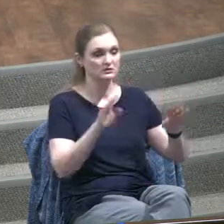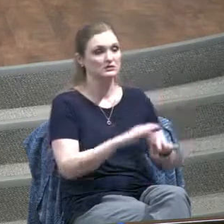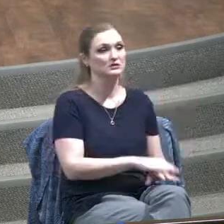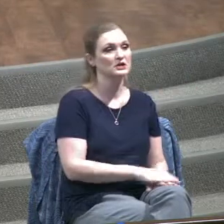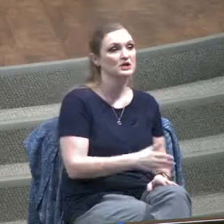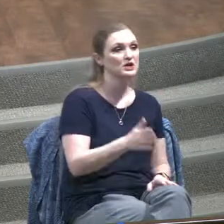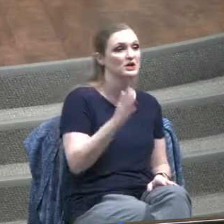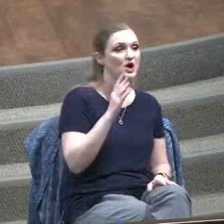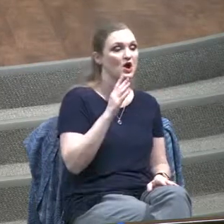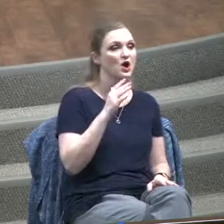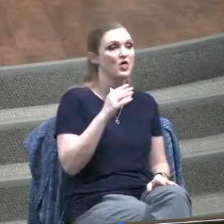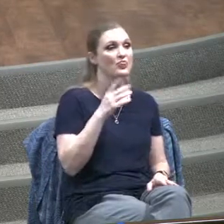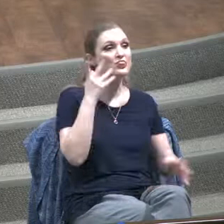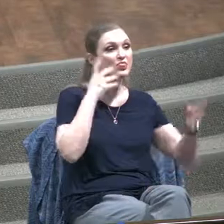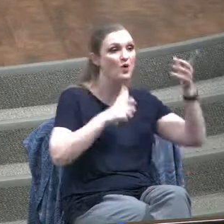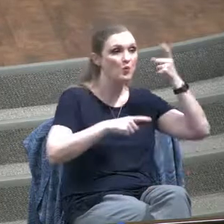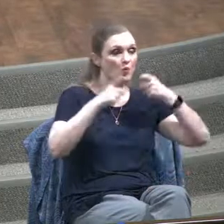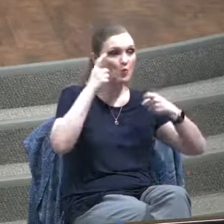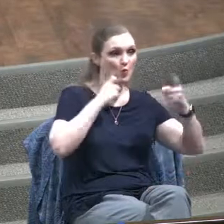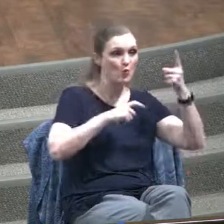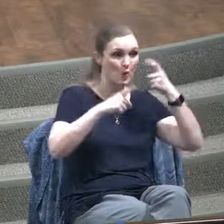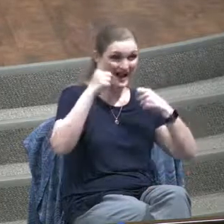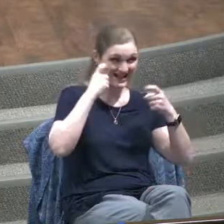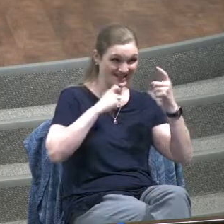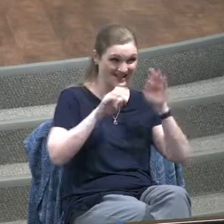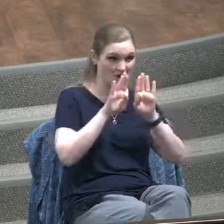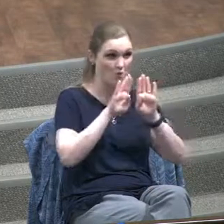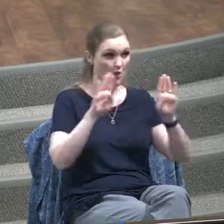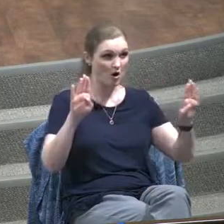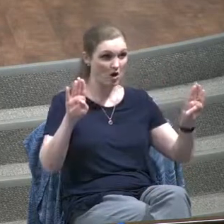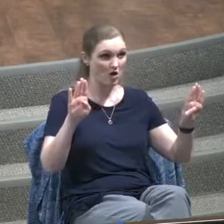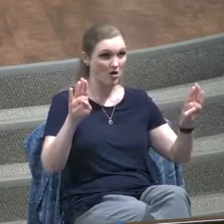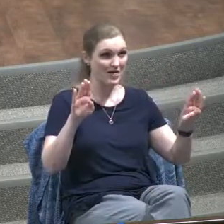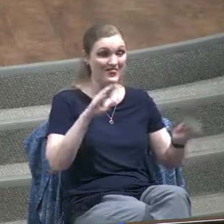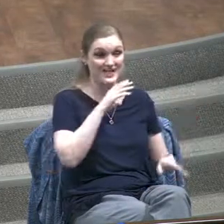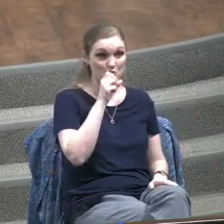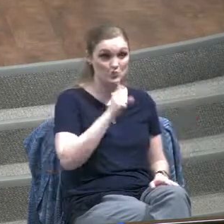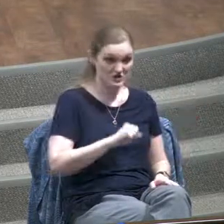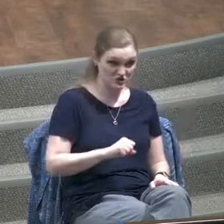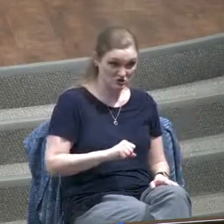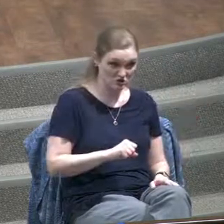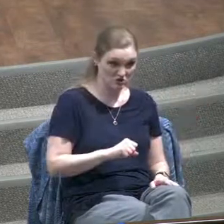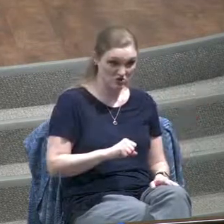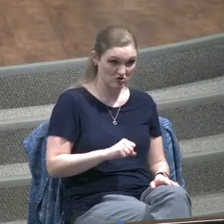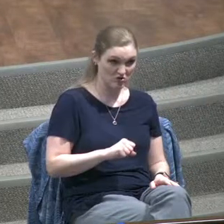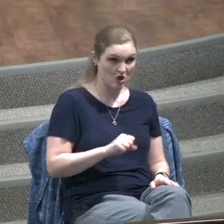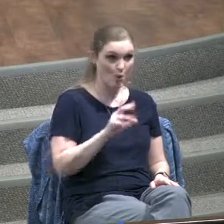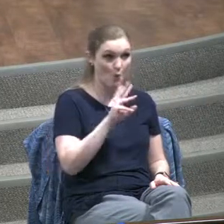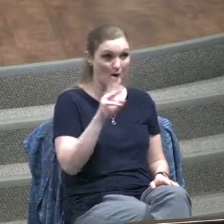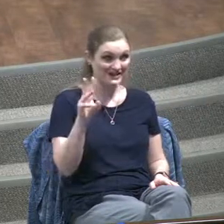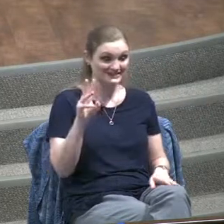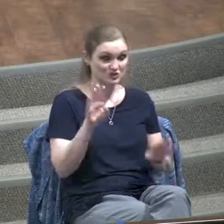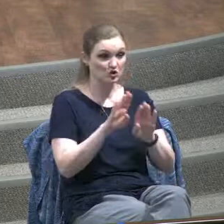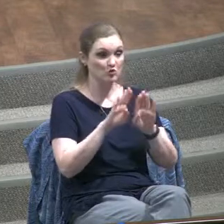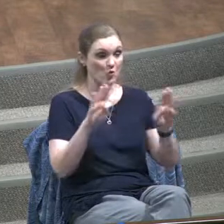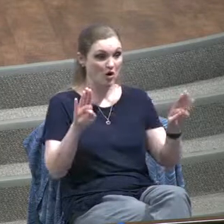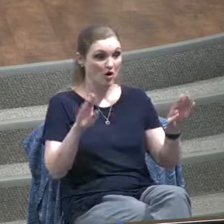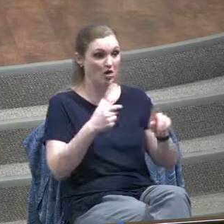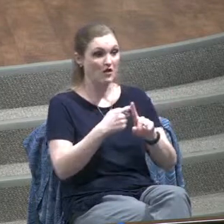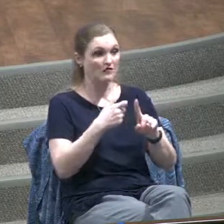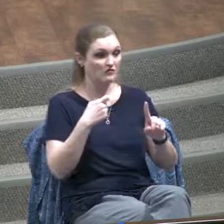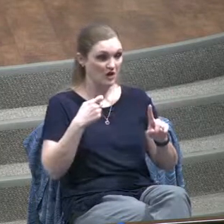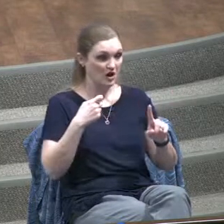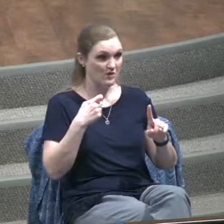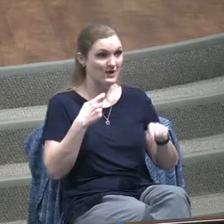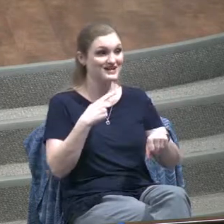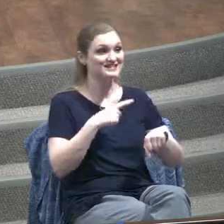It used to be called the Wailing Wall. It's the original Western Wall back from